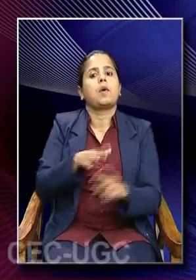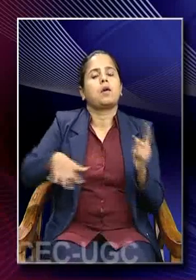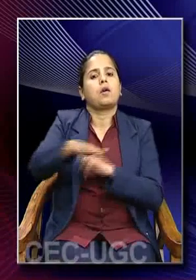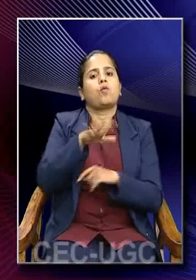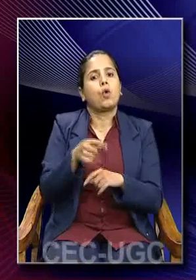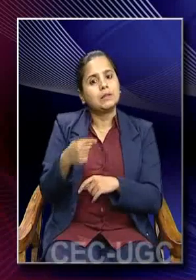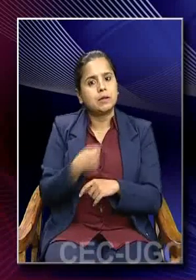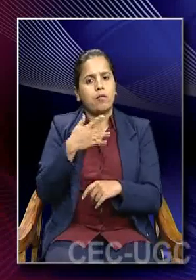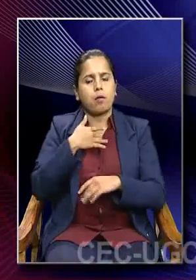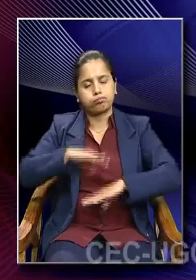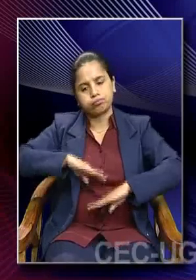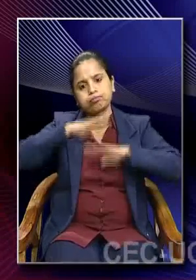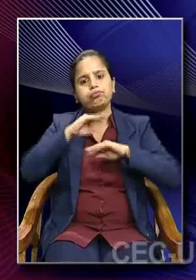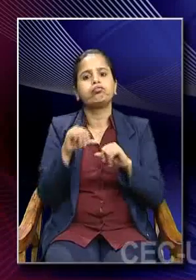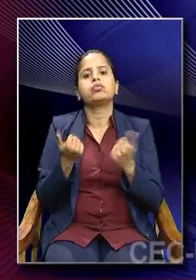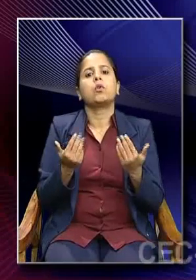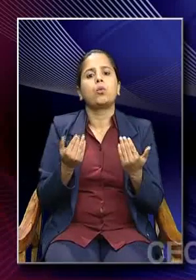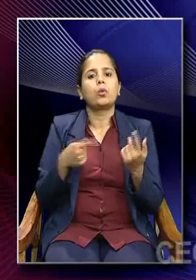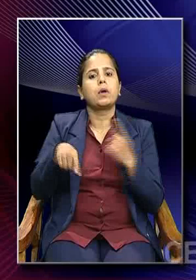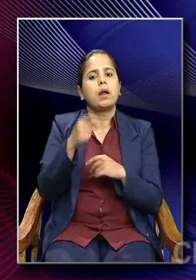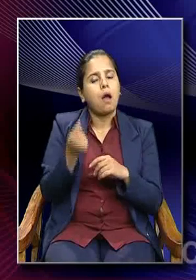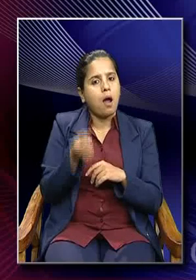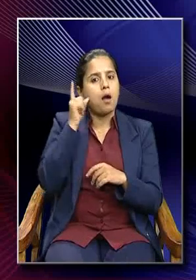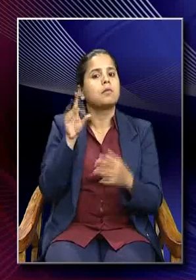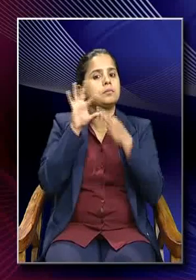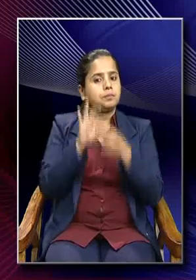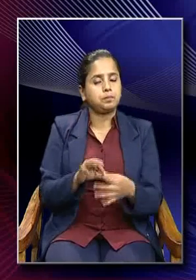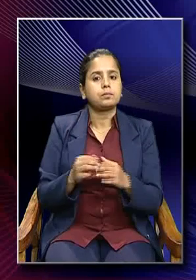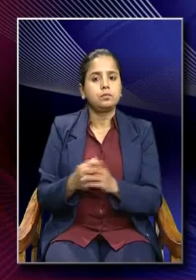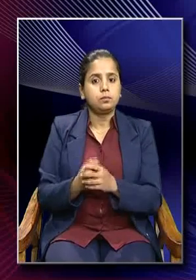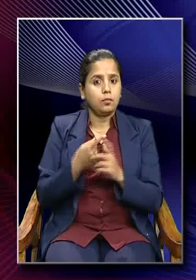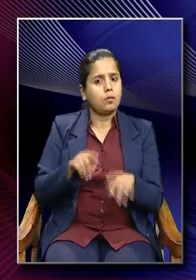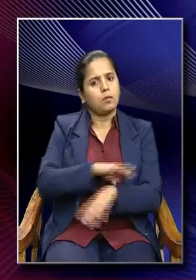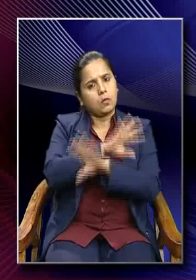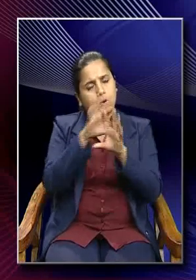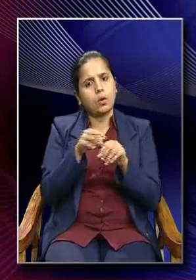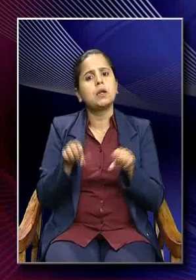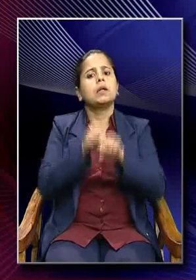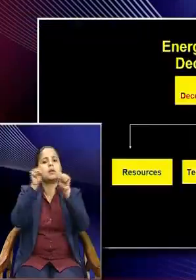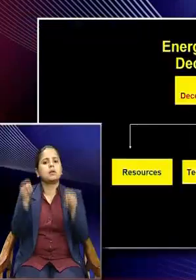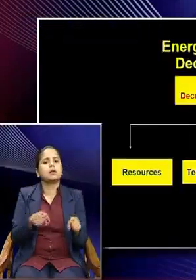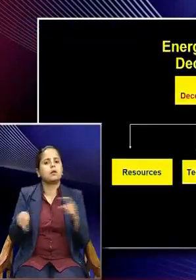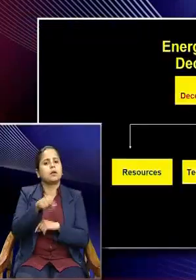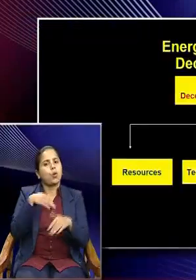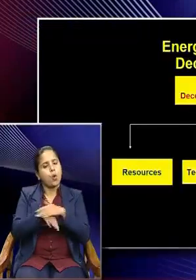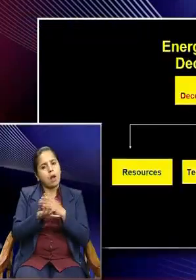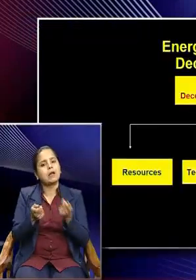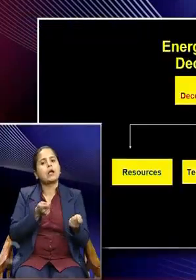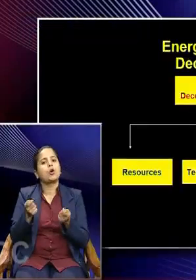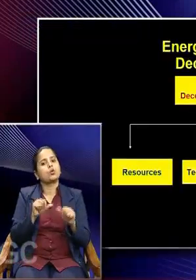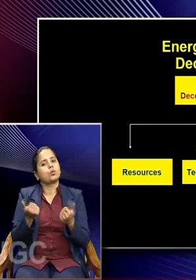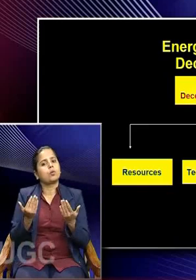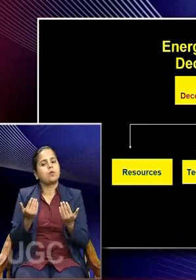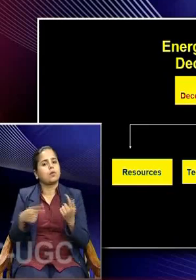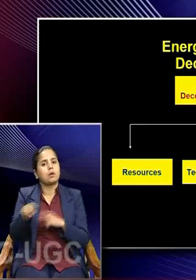them self-sufficient and self-reliant. So, and the entire system is under their control. They do